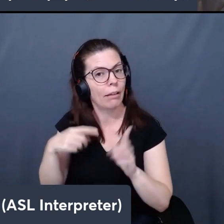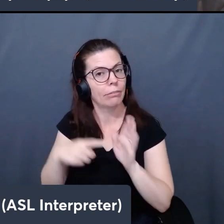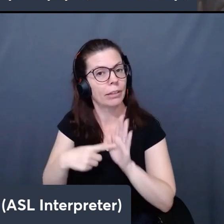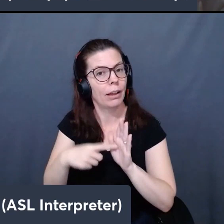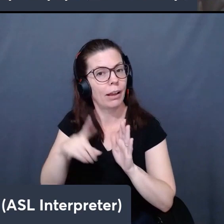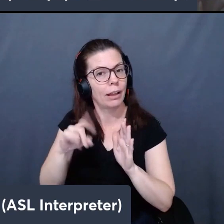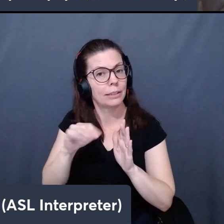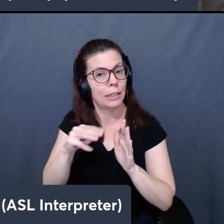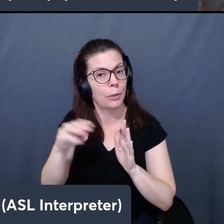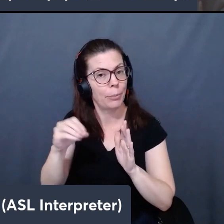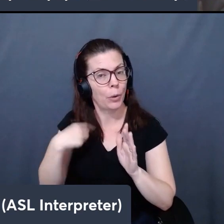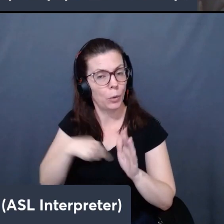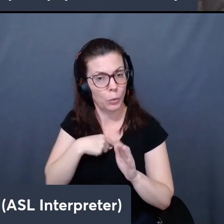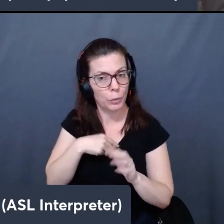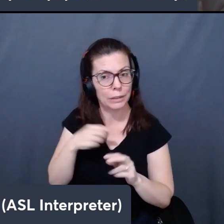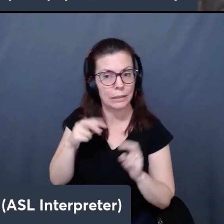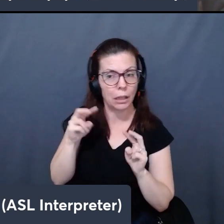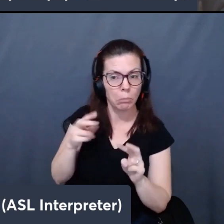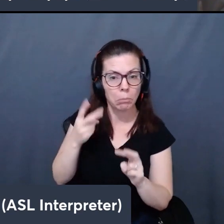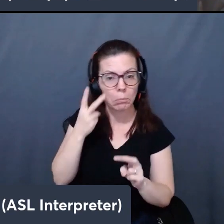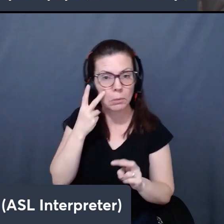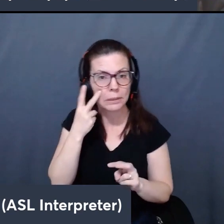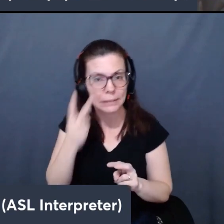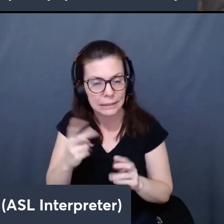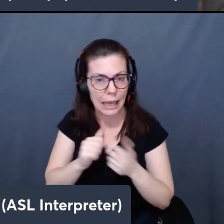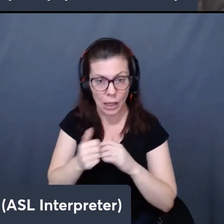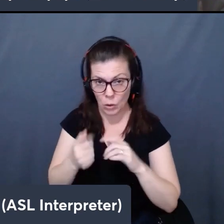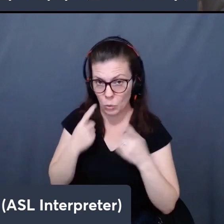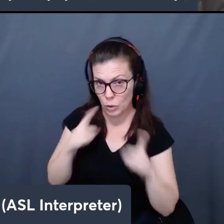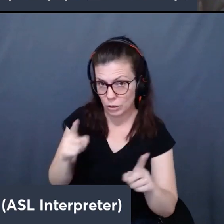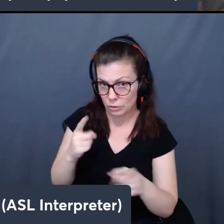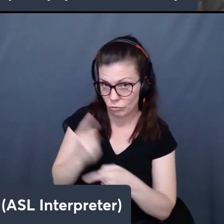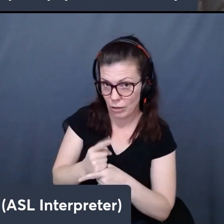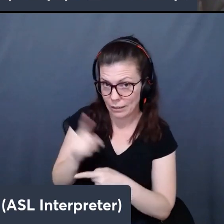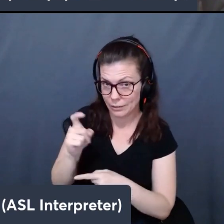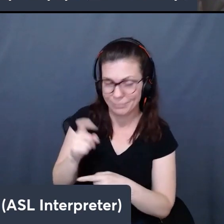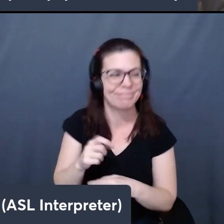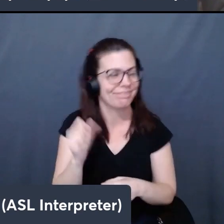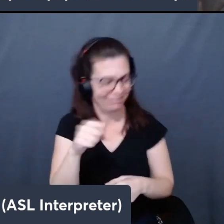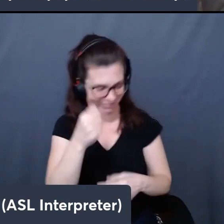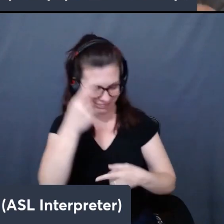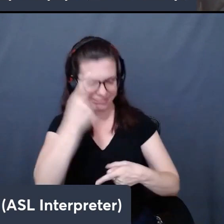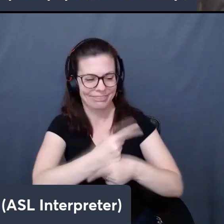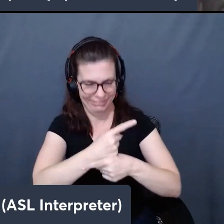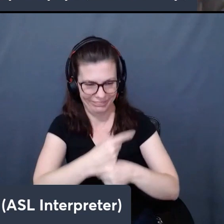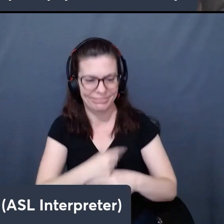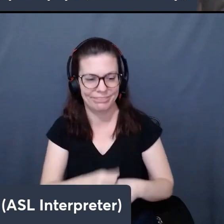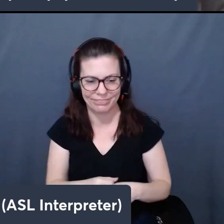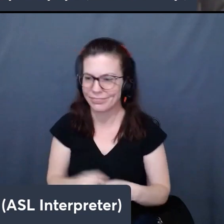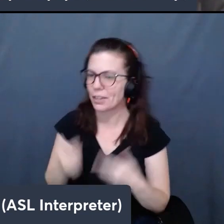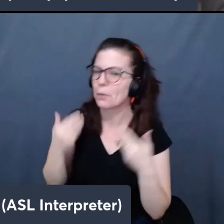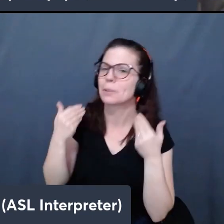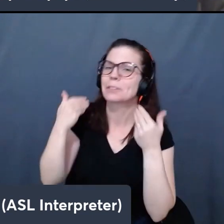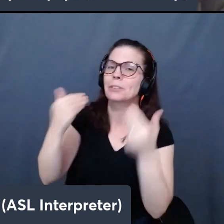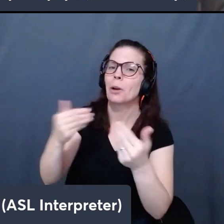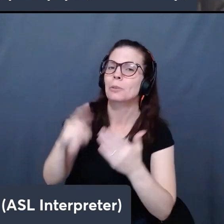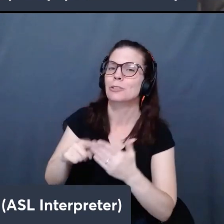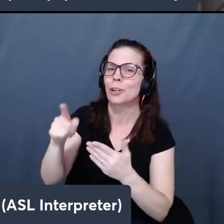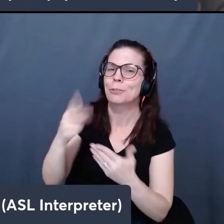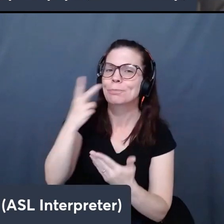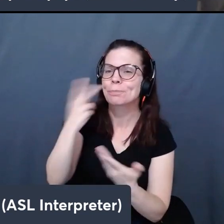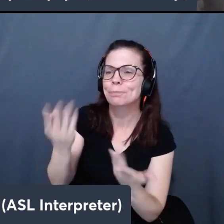that we can kind of like get an idea of how this works. Is that right? Yeah, that's correct. All right, let's go ahead and check that